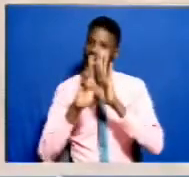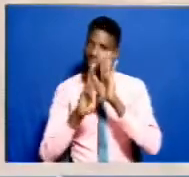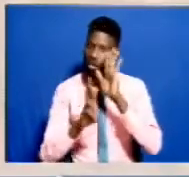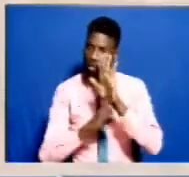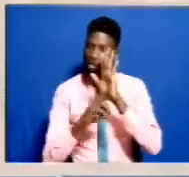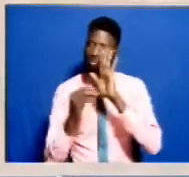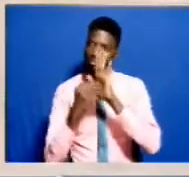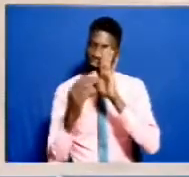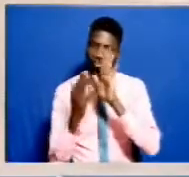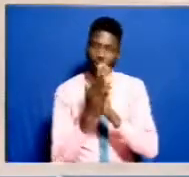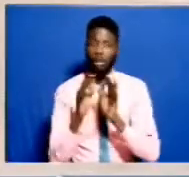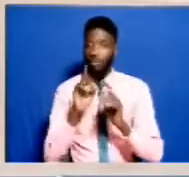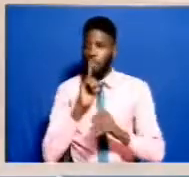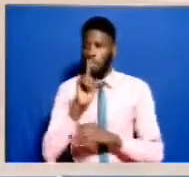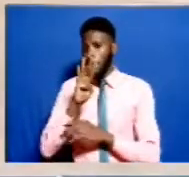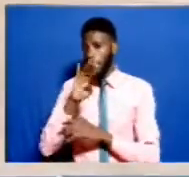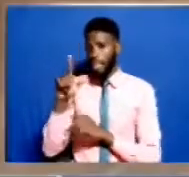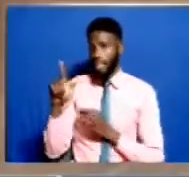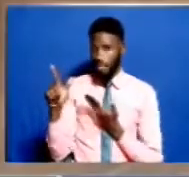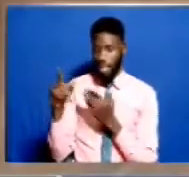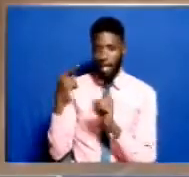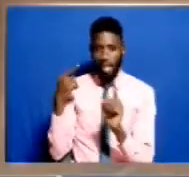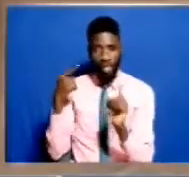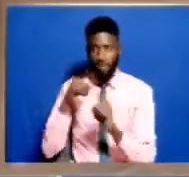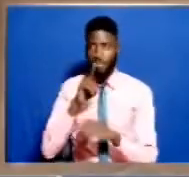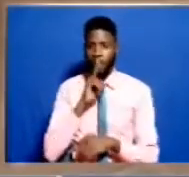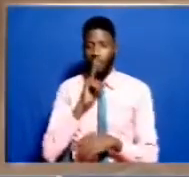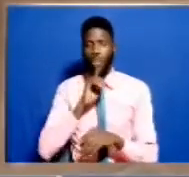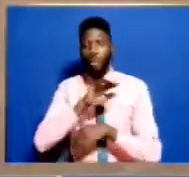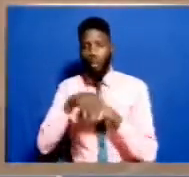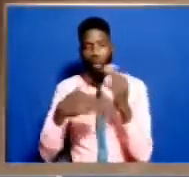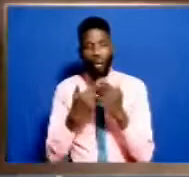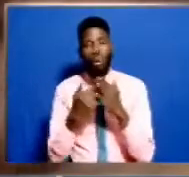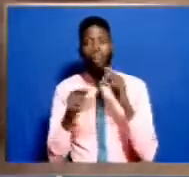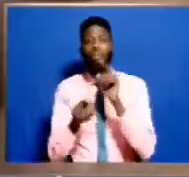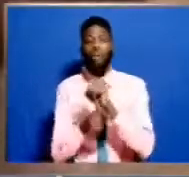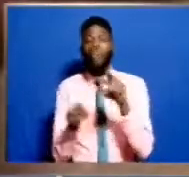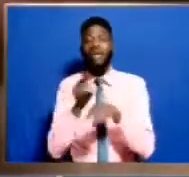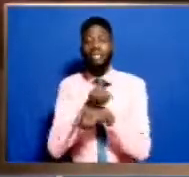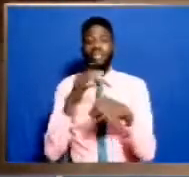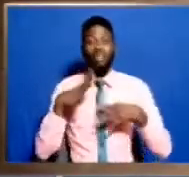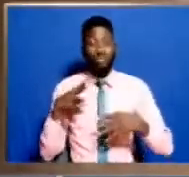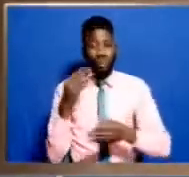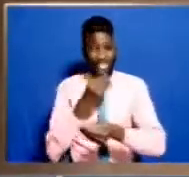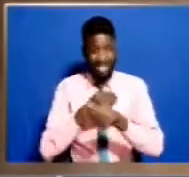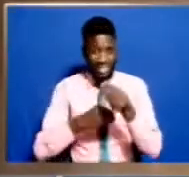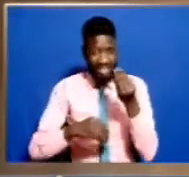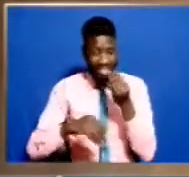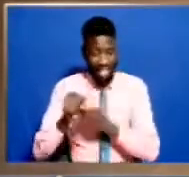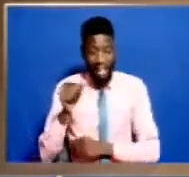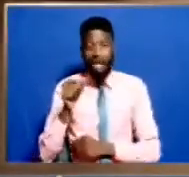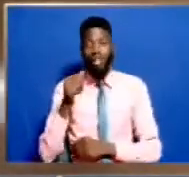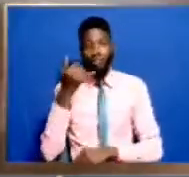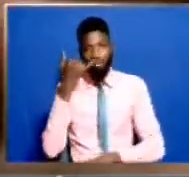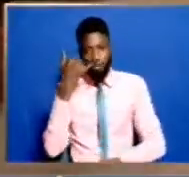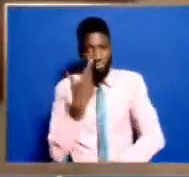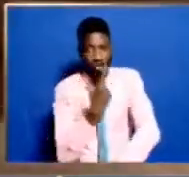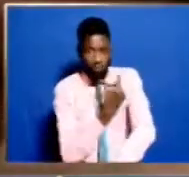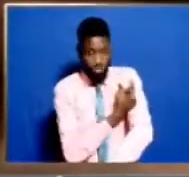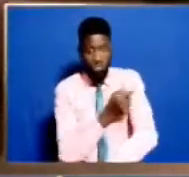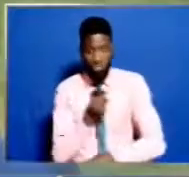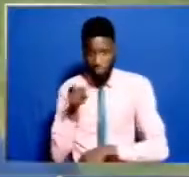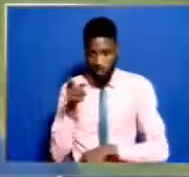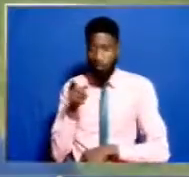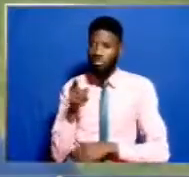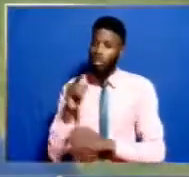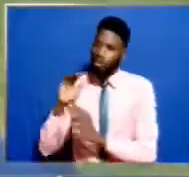provision of the bill that seeks to seize all property of drug barons once found guilty and the use of the proceeds to treat